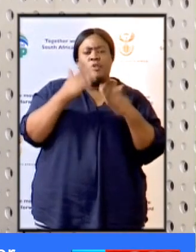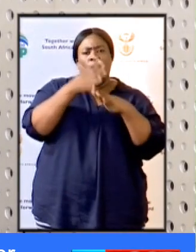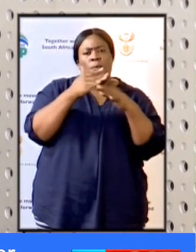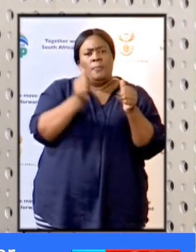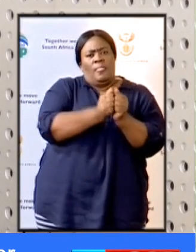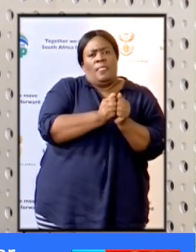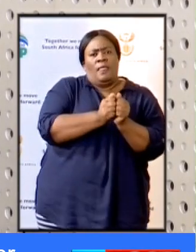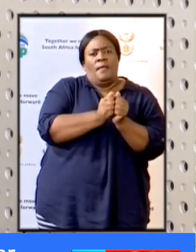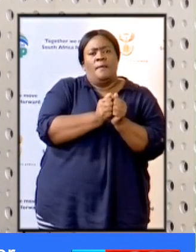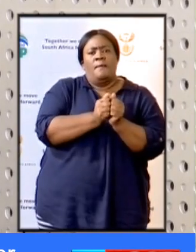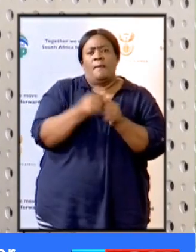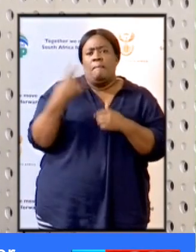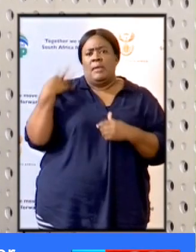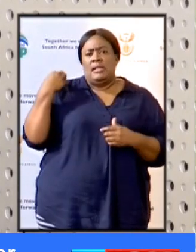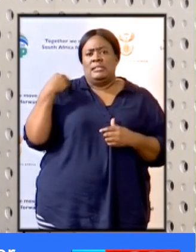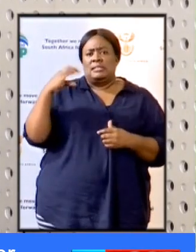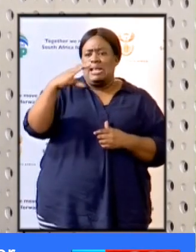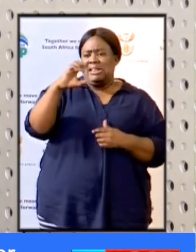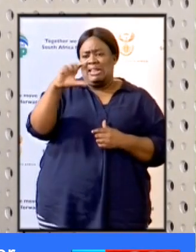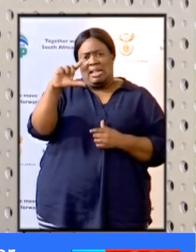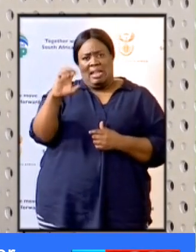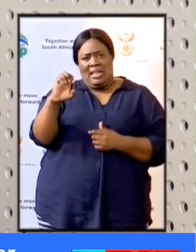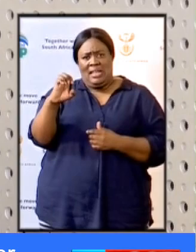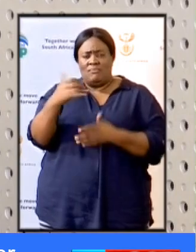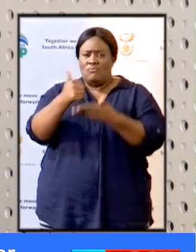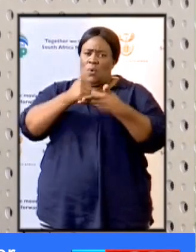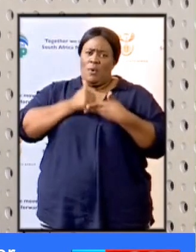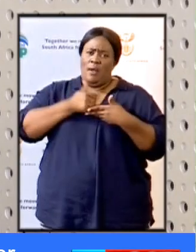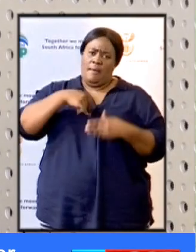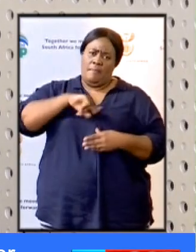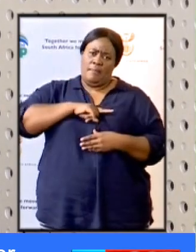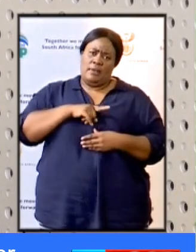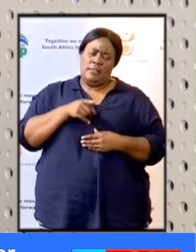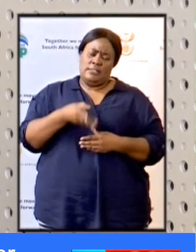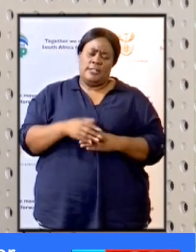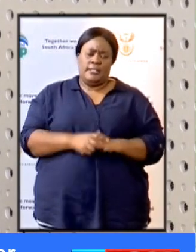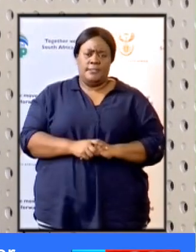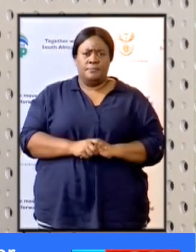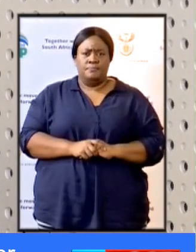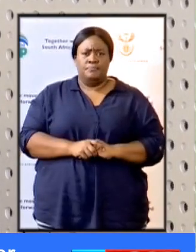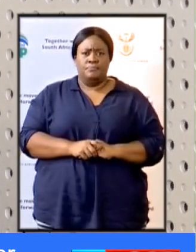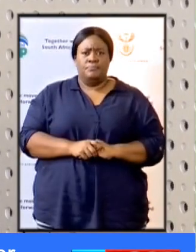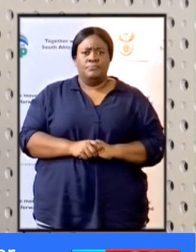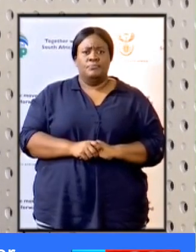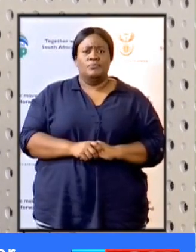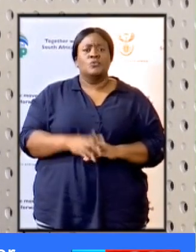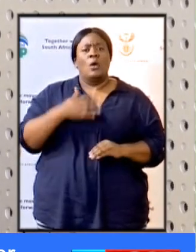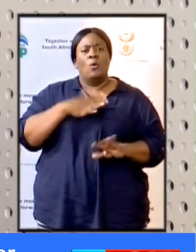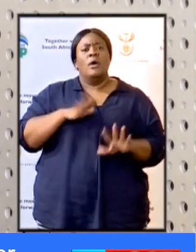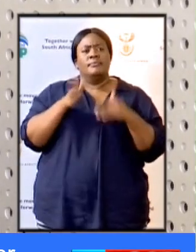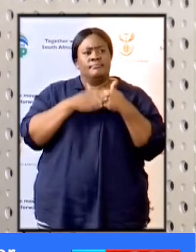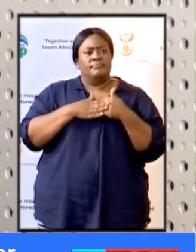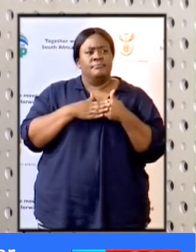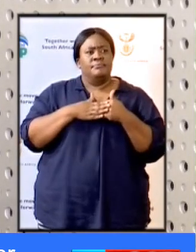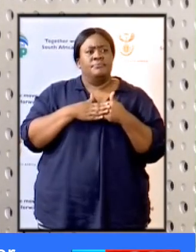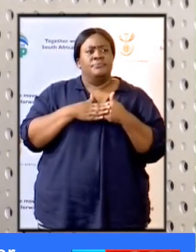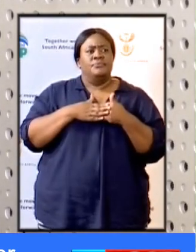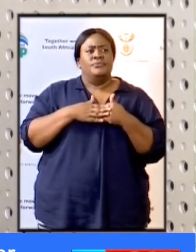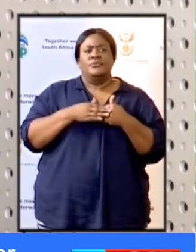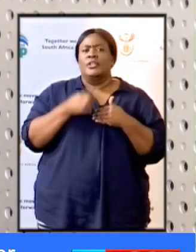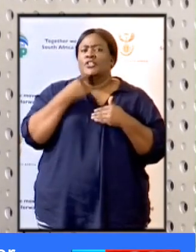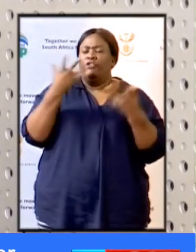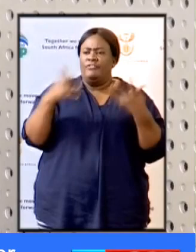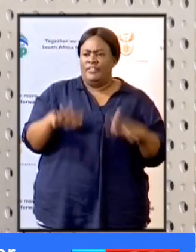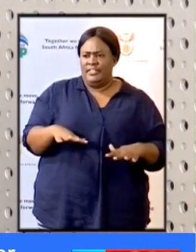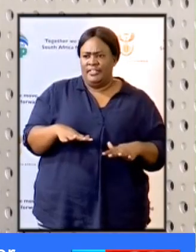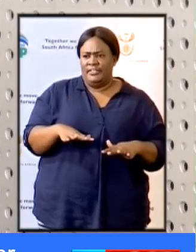Cwele, for assisting us as much as possible in this crisis. So I want to conclude saying ikhuluma indaba ye-4. Ezinye